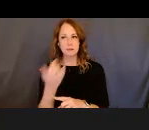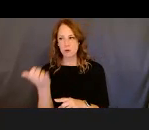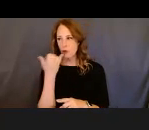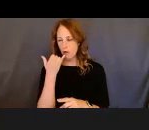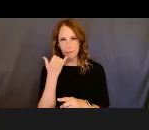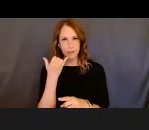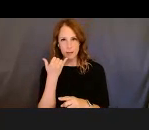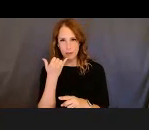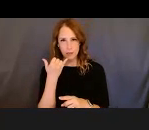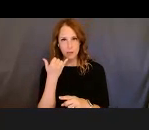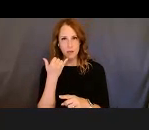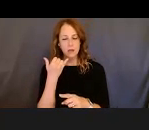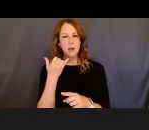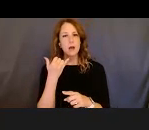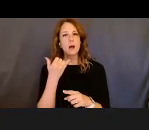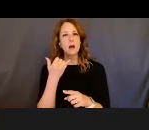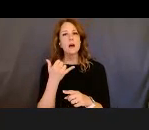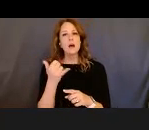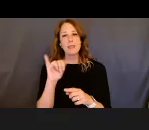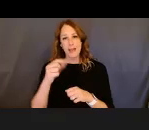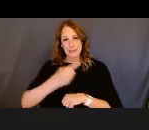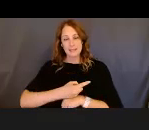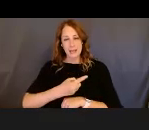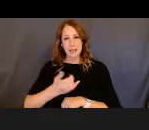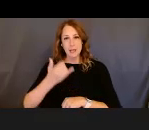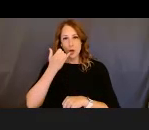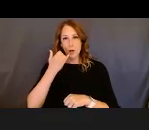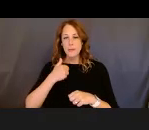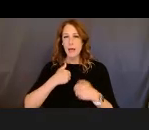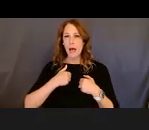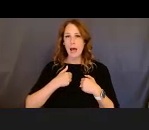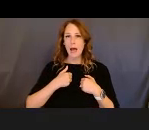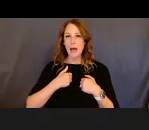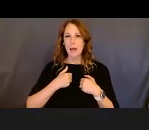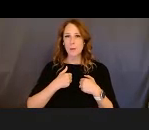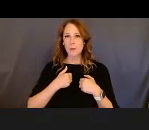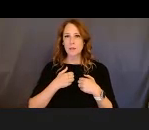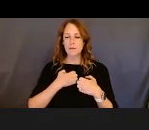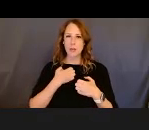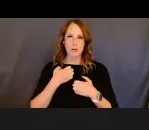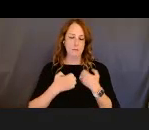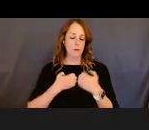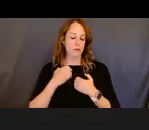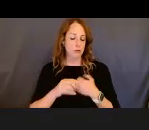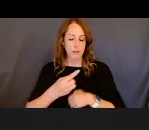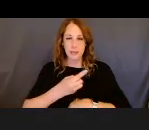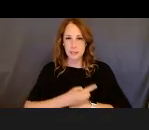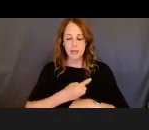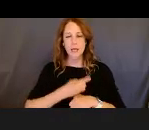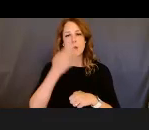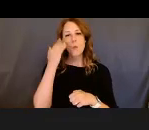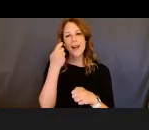right? When he randomly calls me on that specific day, I happen to be in a very emotional state because I just got off the